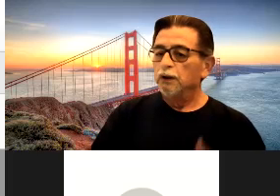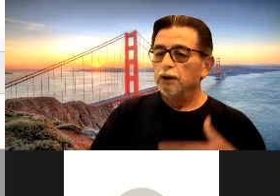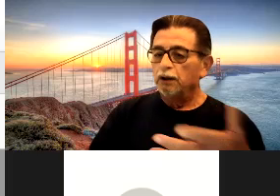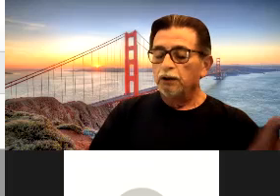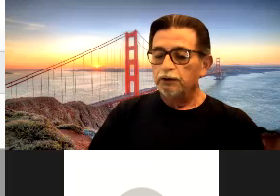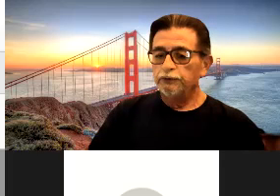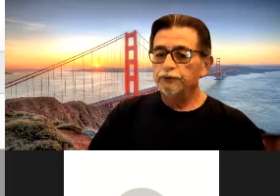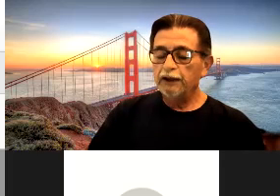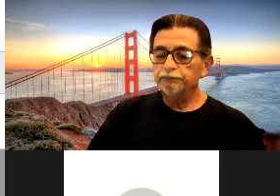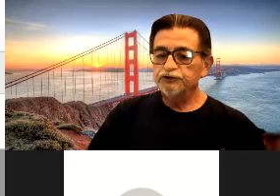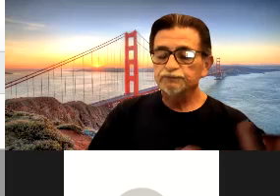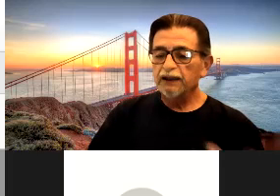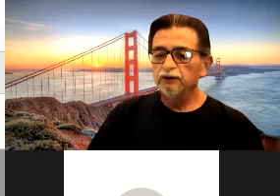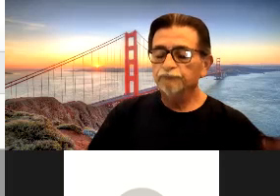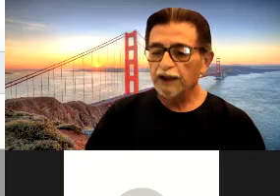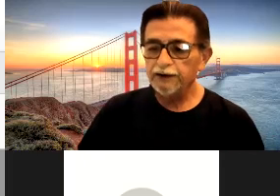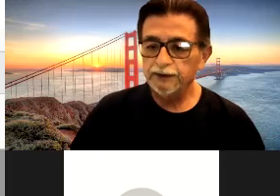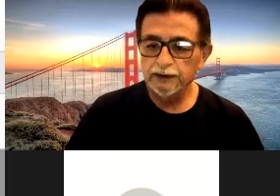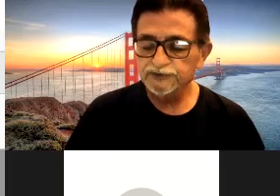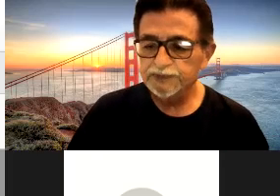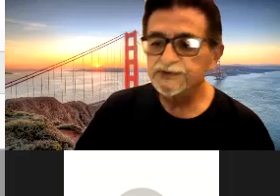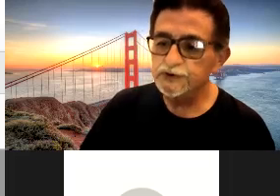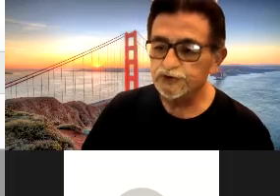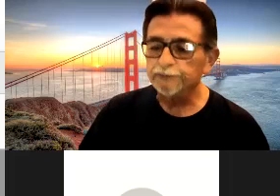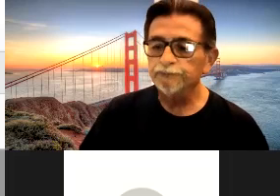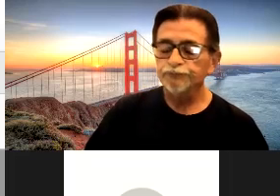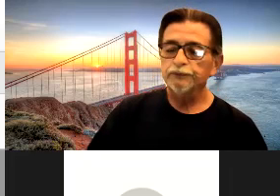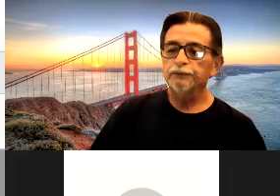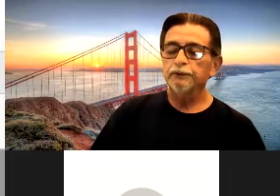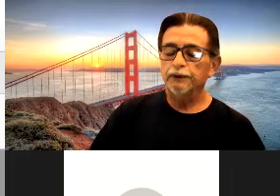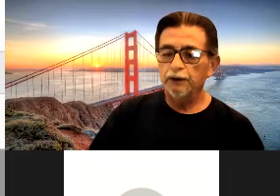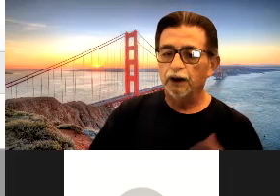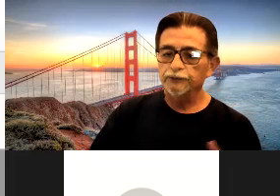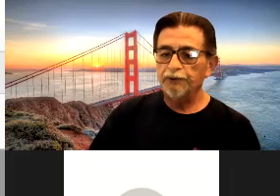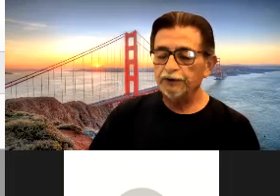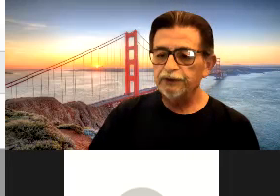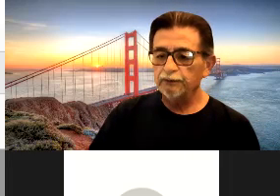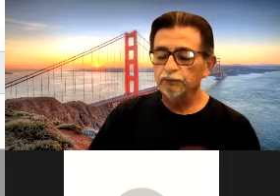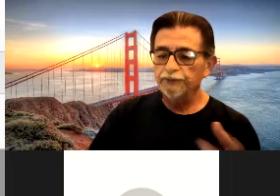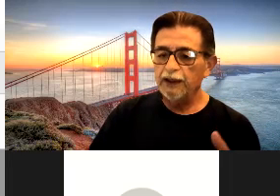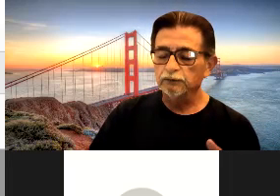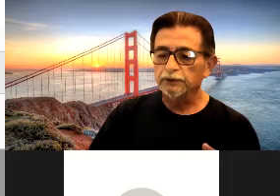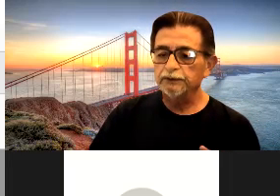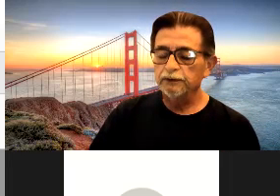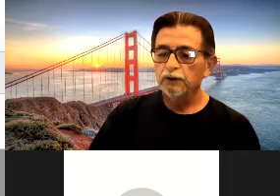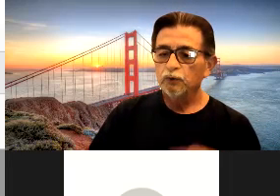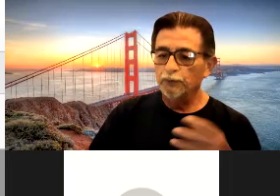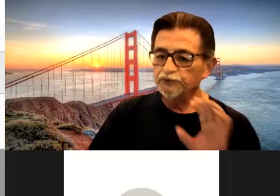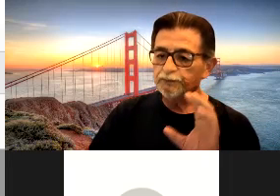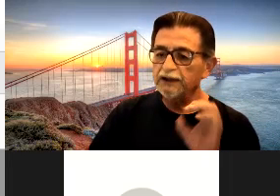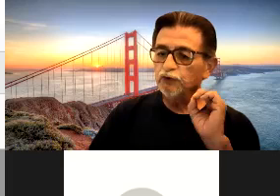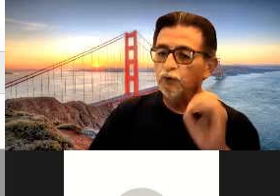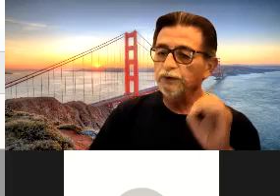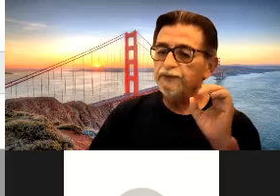so you can, just by finding its position on the periodic table, the element,